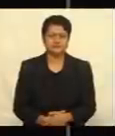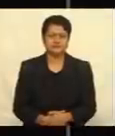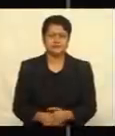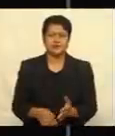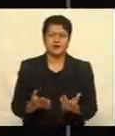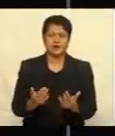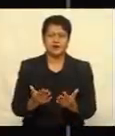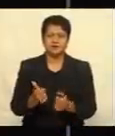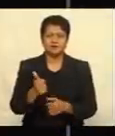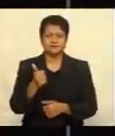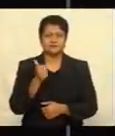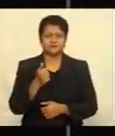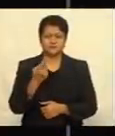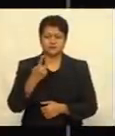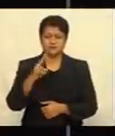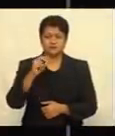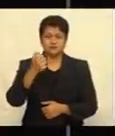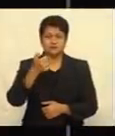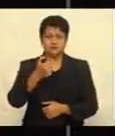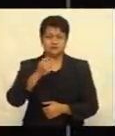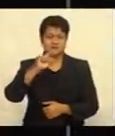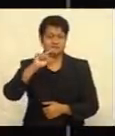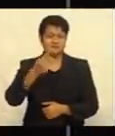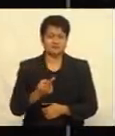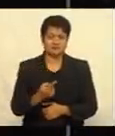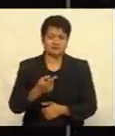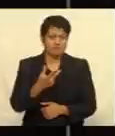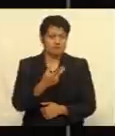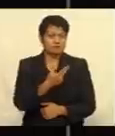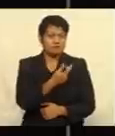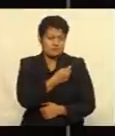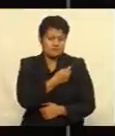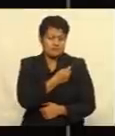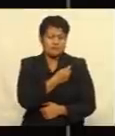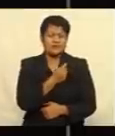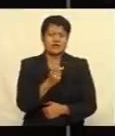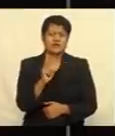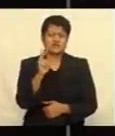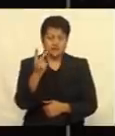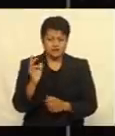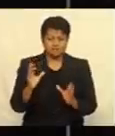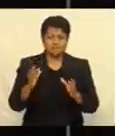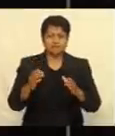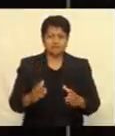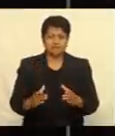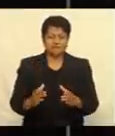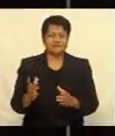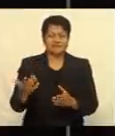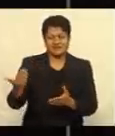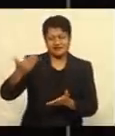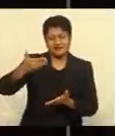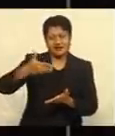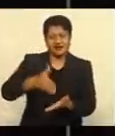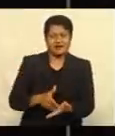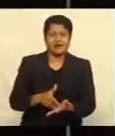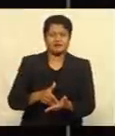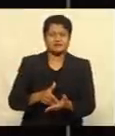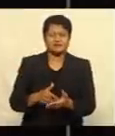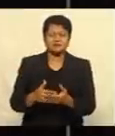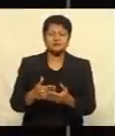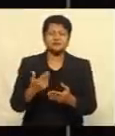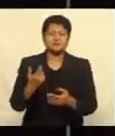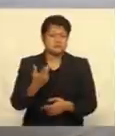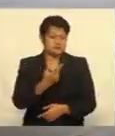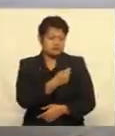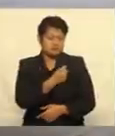Welcome back. 26,000 doses of the second batch of the AstraZeneca vaccine have arrived and vaccinations will begin